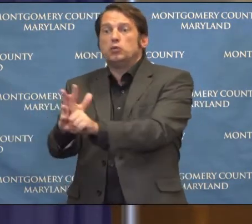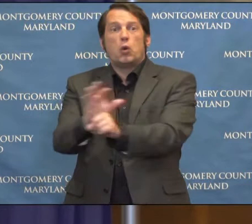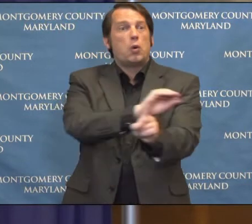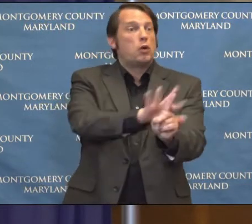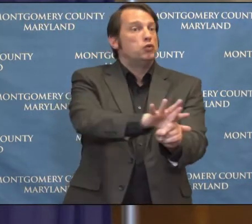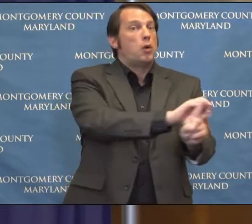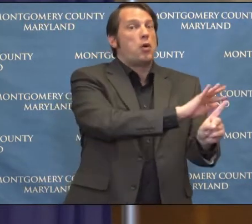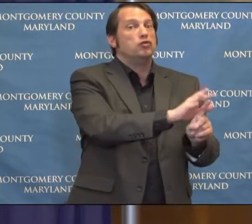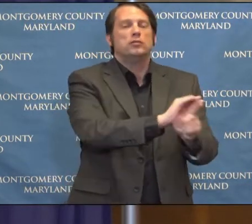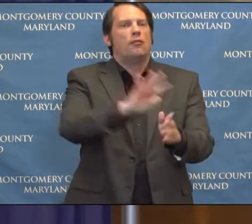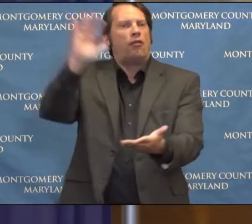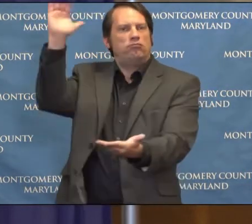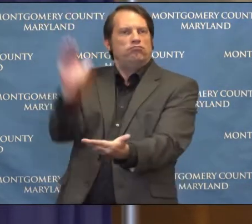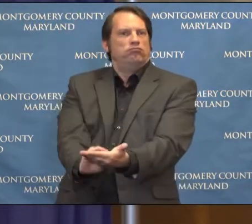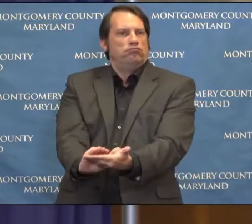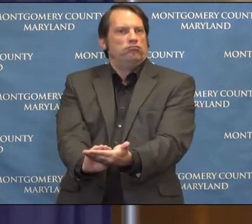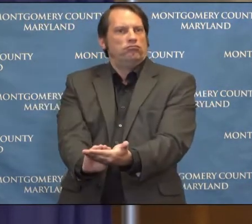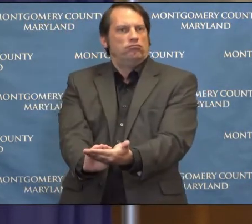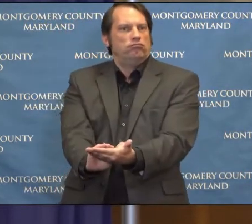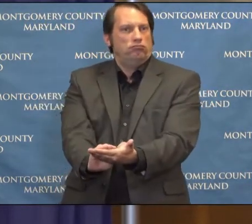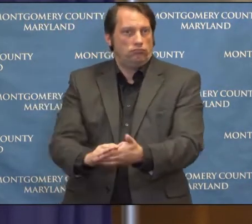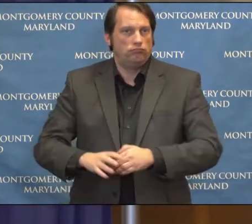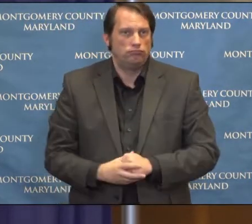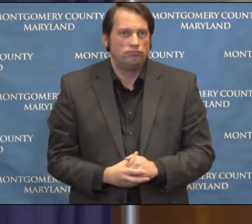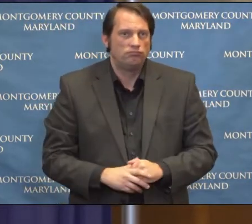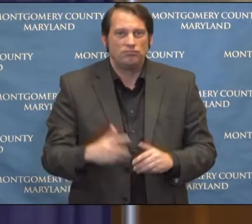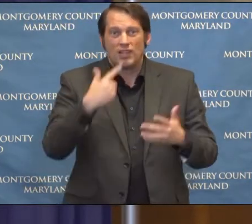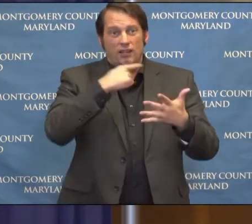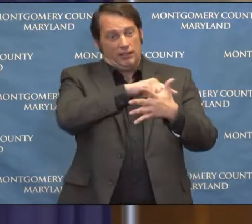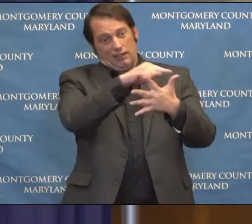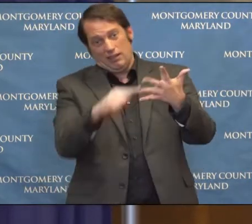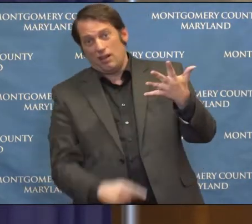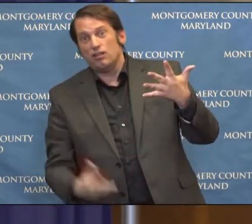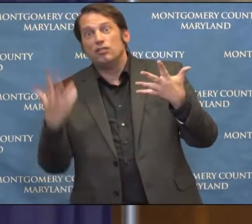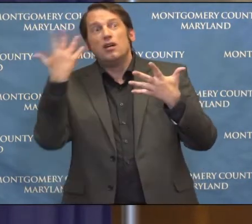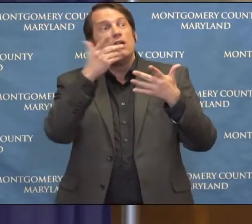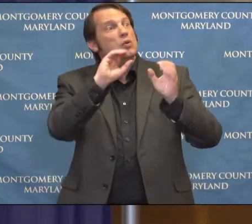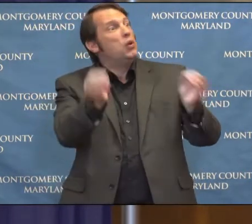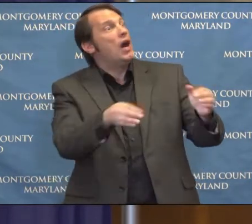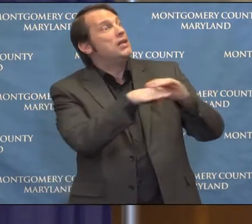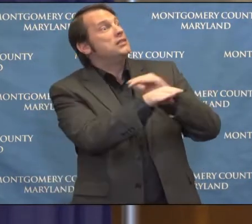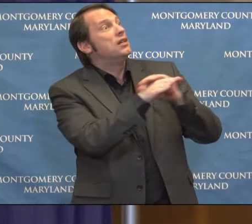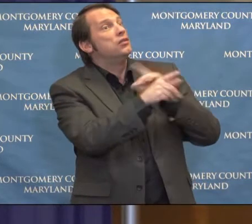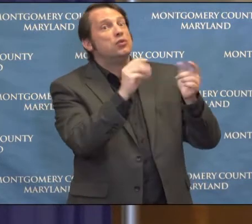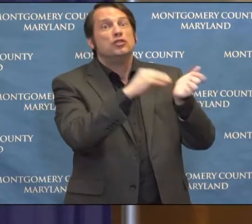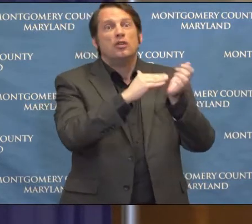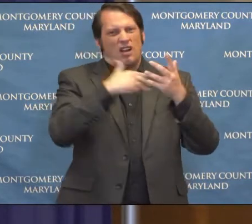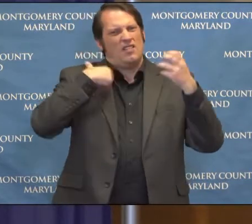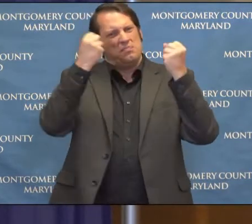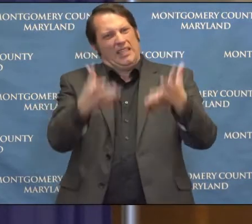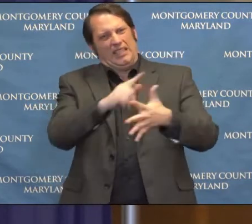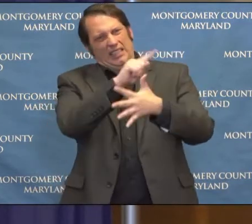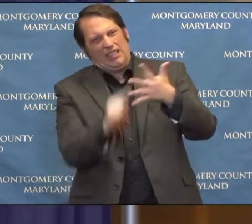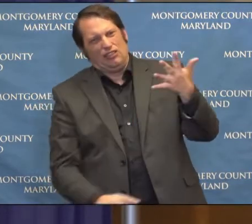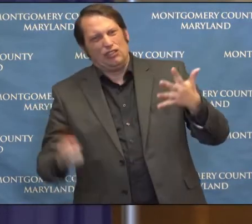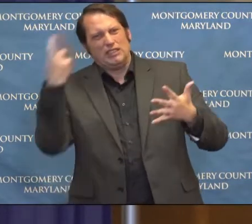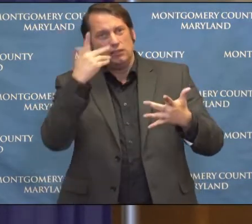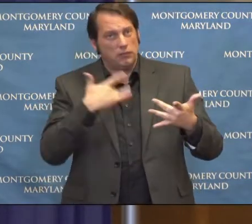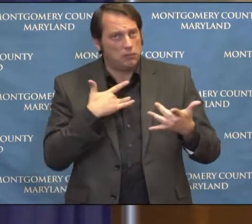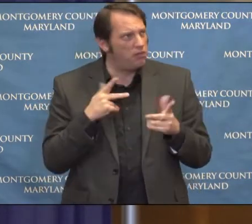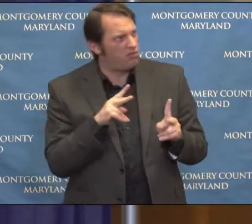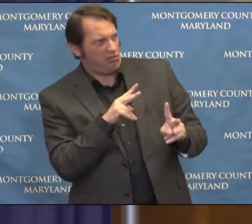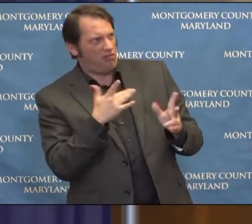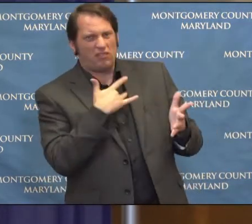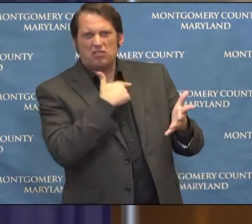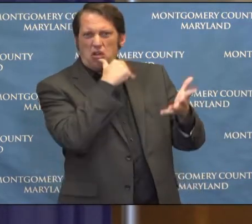have access to a provider, have mistrust in going to the health systems, for a number of reasons, there may be individuals who are